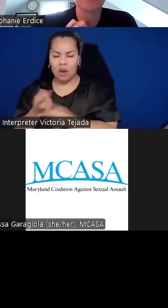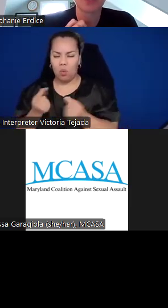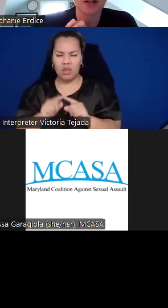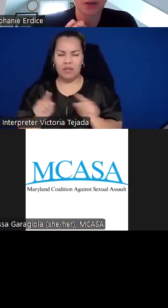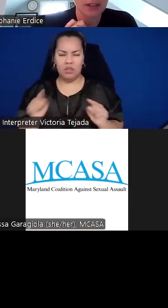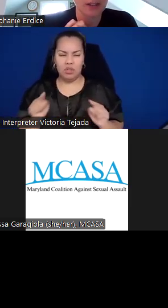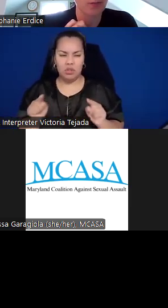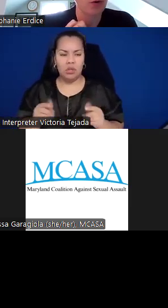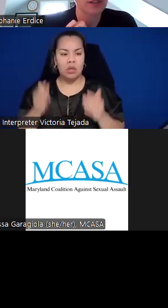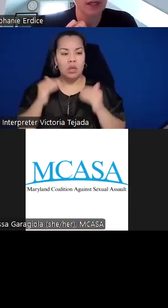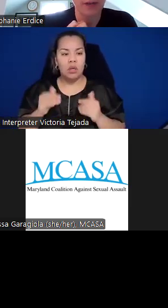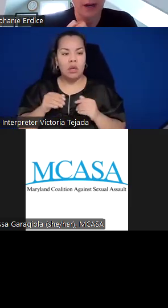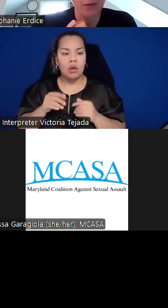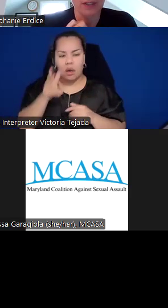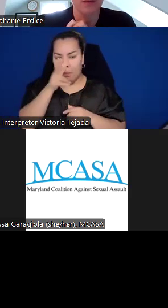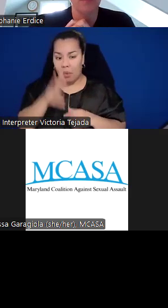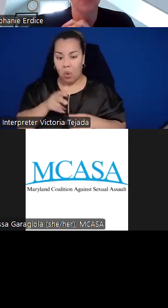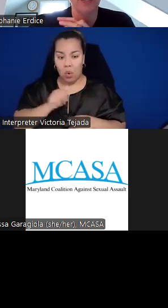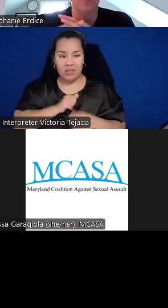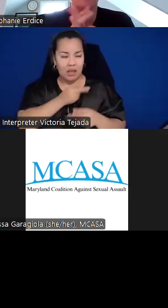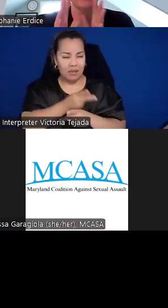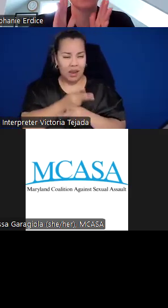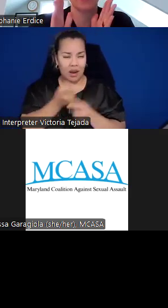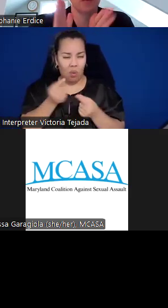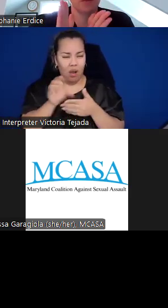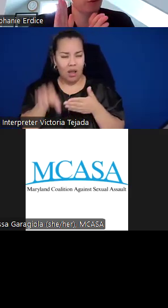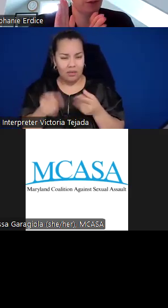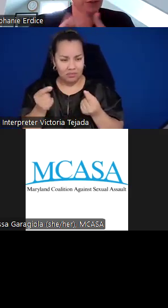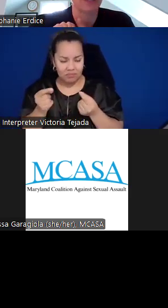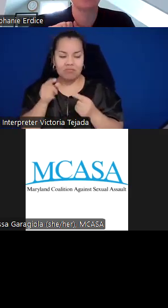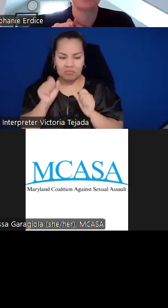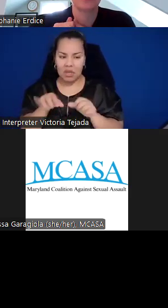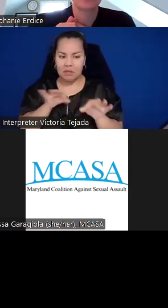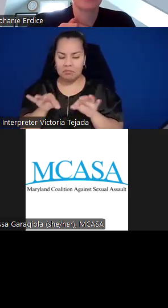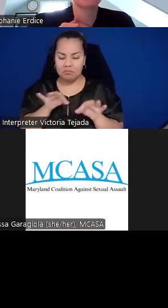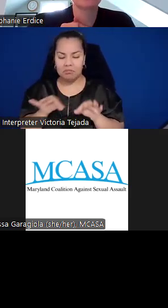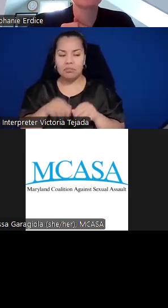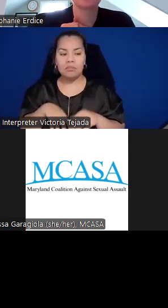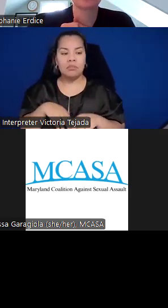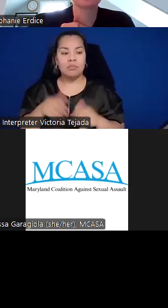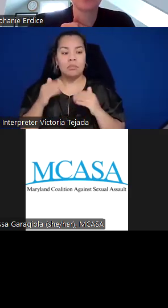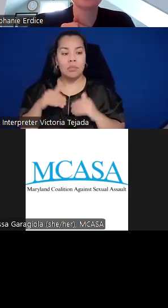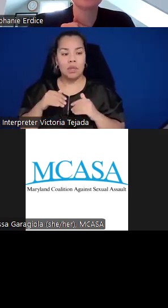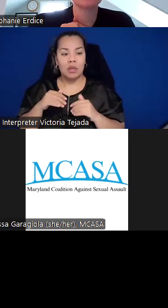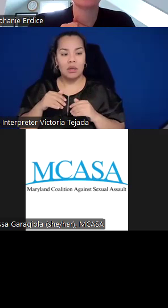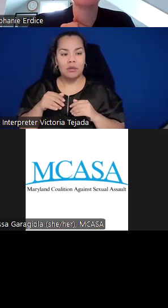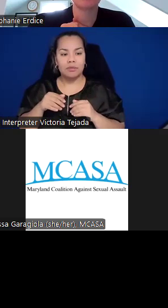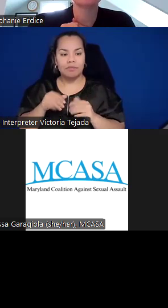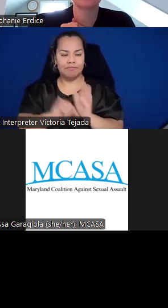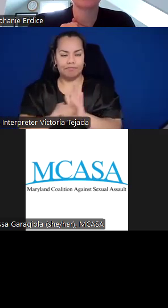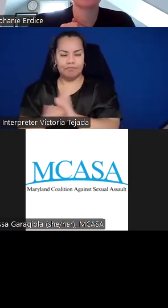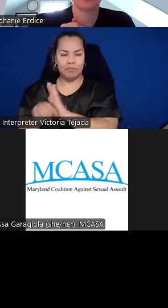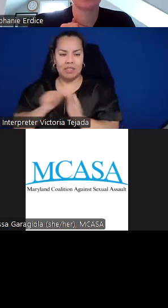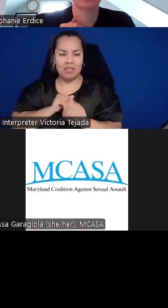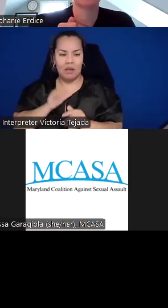able to describe the consequences of poor self-care, which some of you may already, like me, be familiar with. Classify self-care strategies and